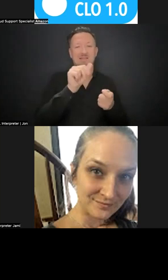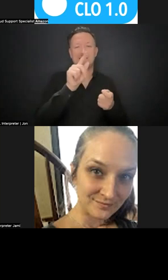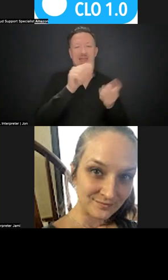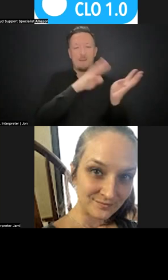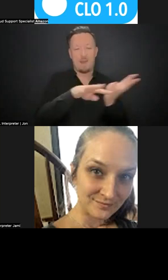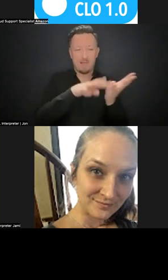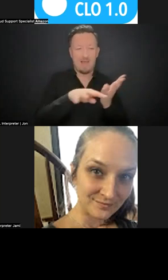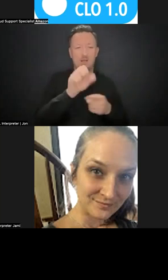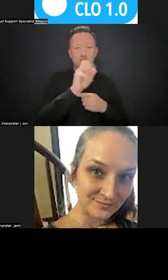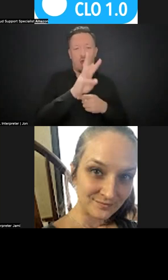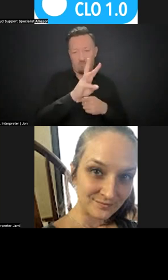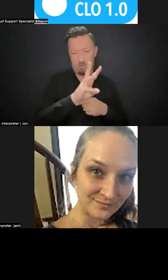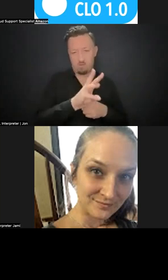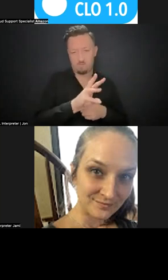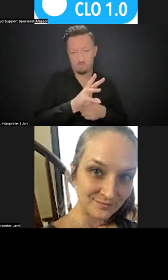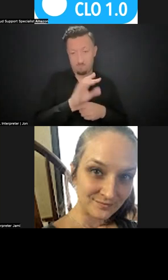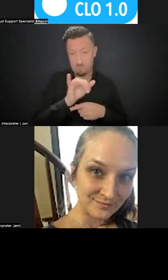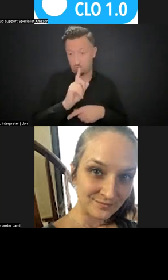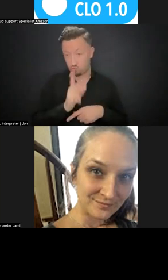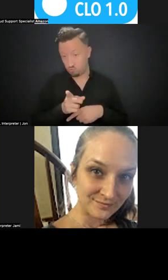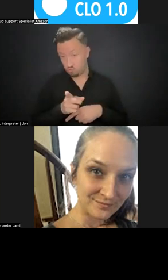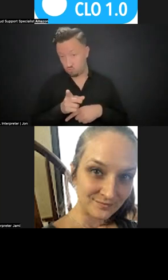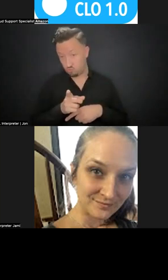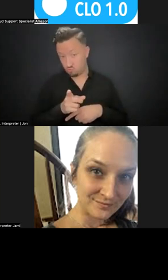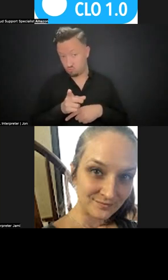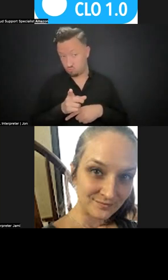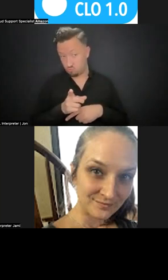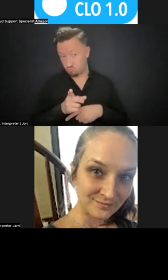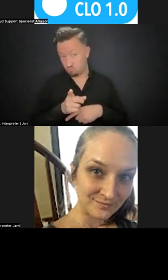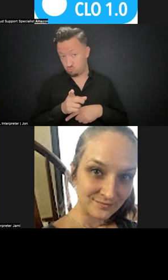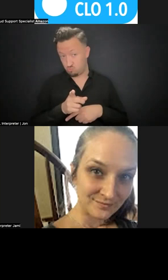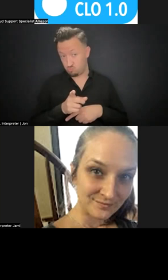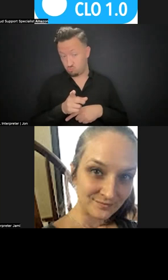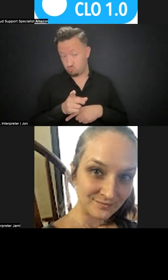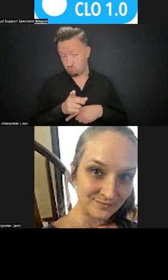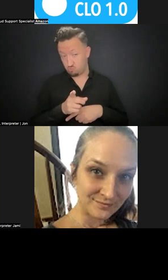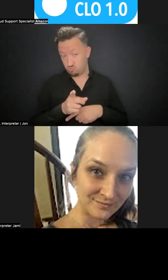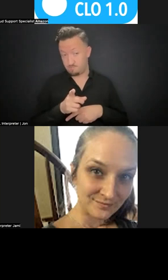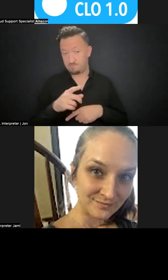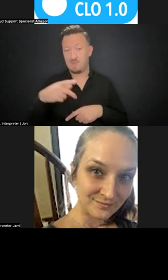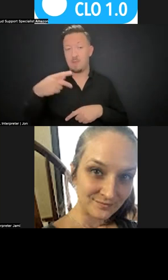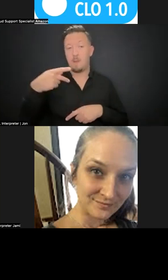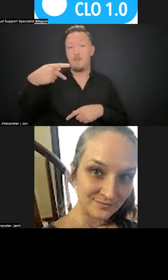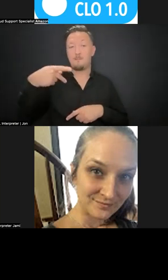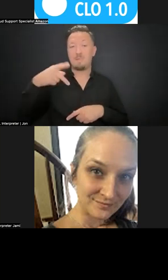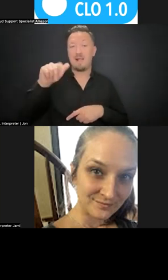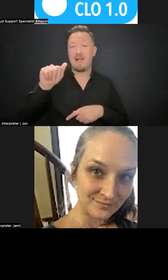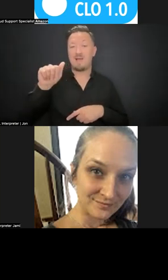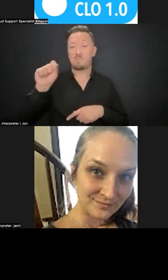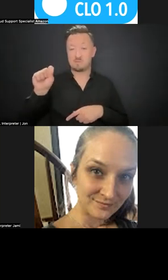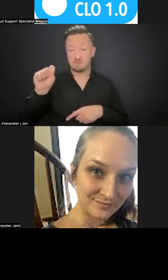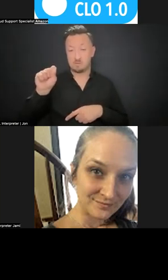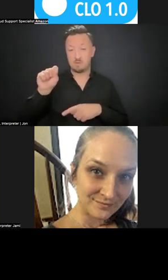their application. Is that true? Is platform as a service, the